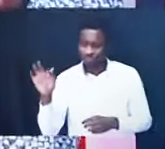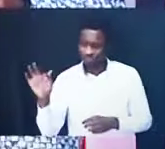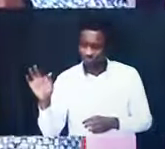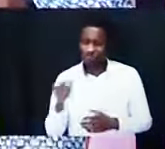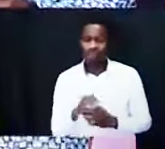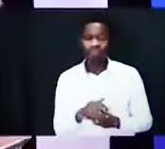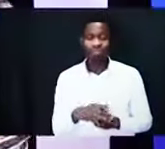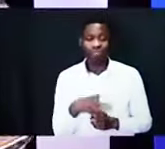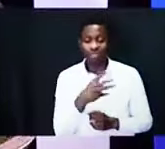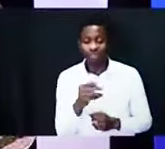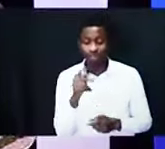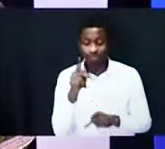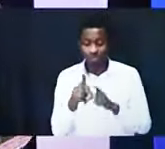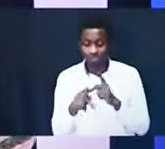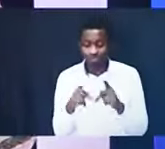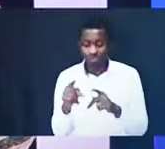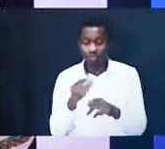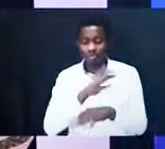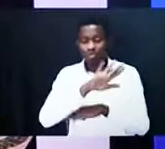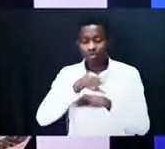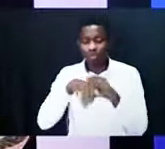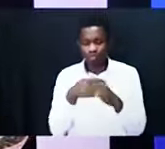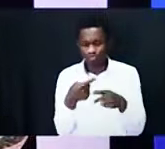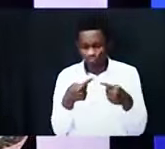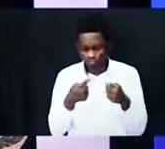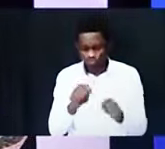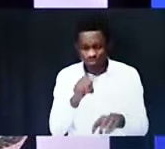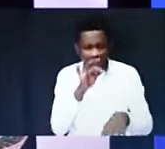verse 19. And the people all tried to touch him,